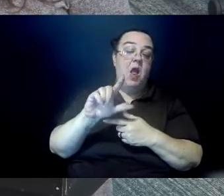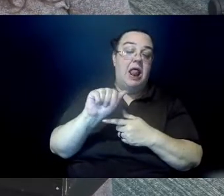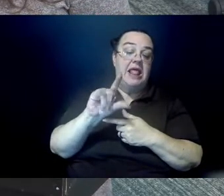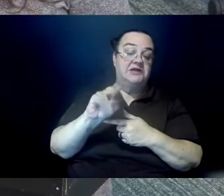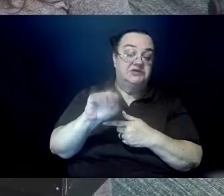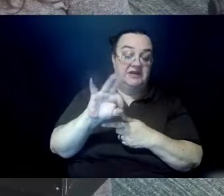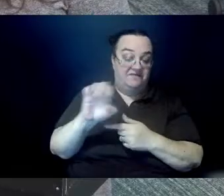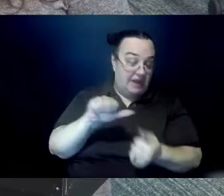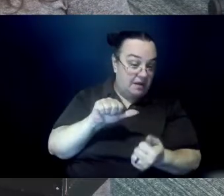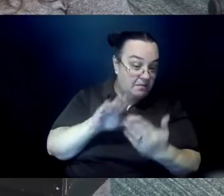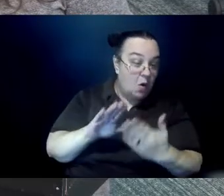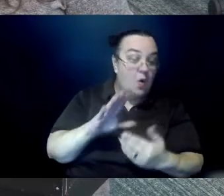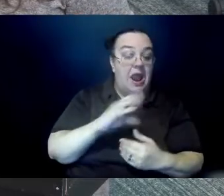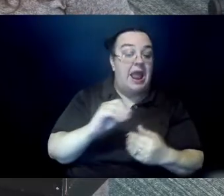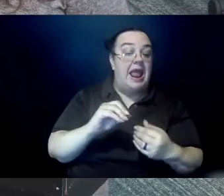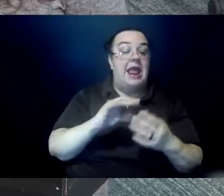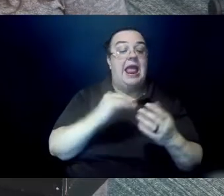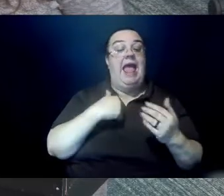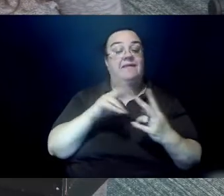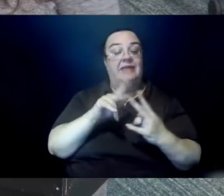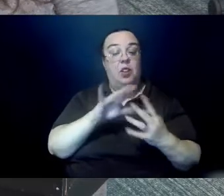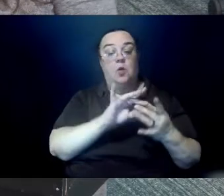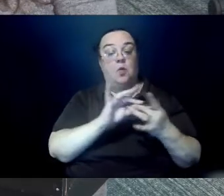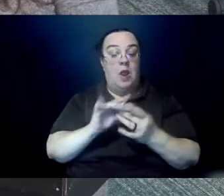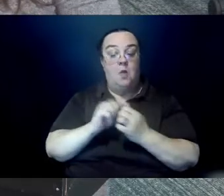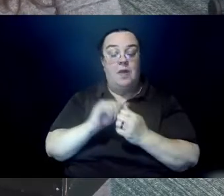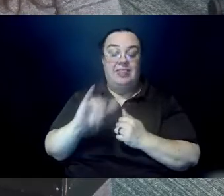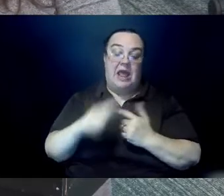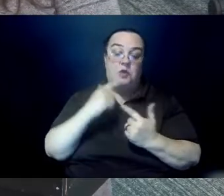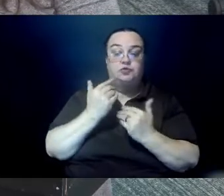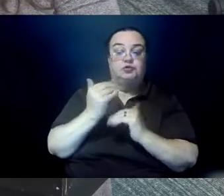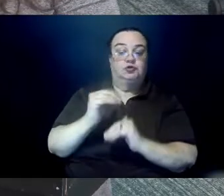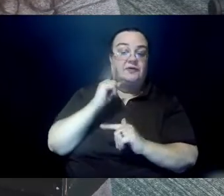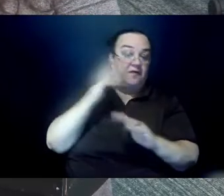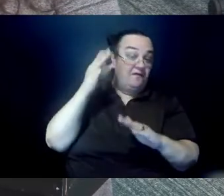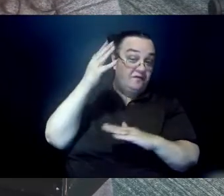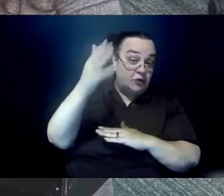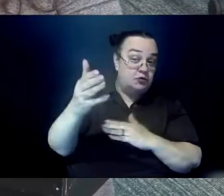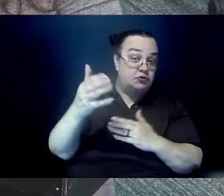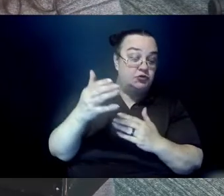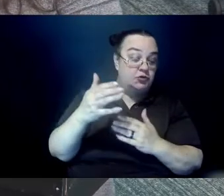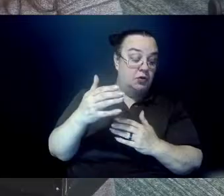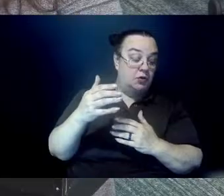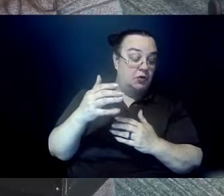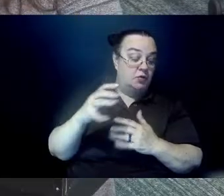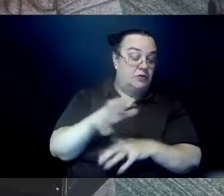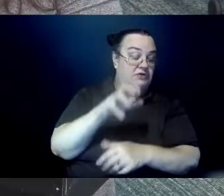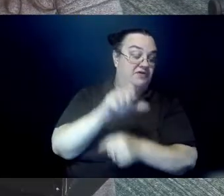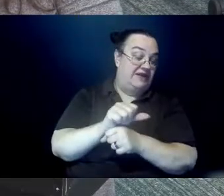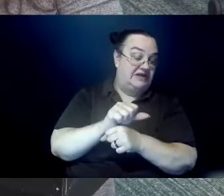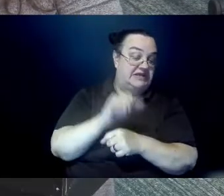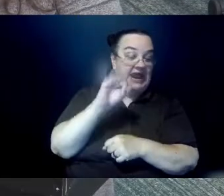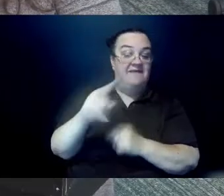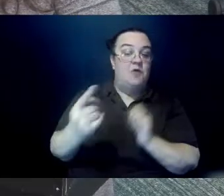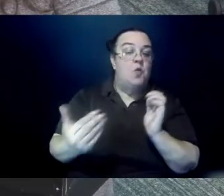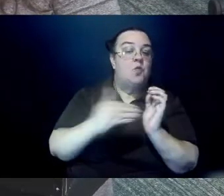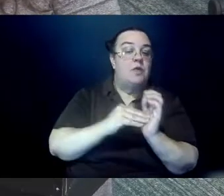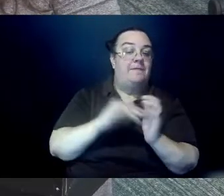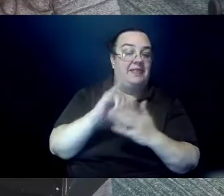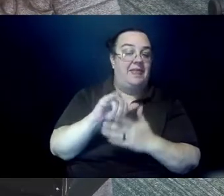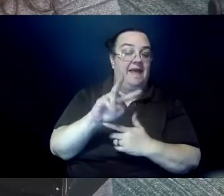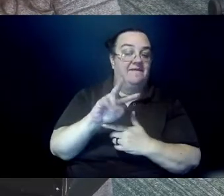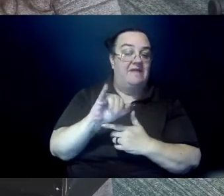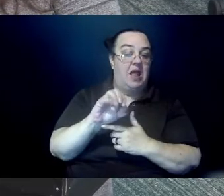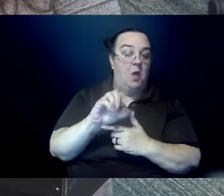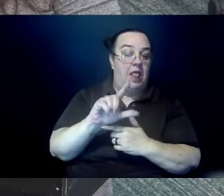and tie either approach to a restriction on future reservations following a repeat violation. I also ask that the